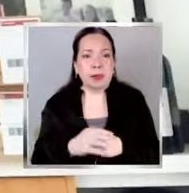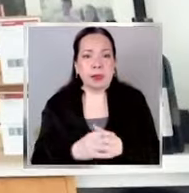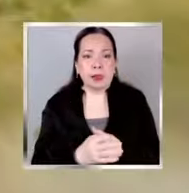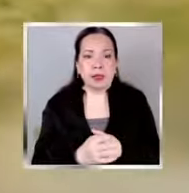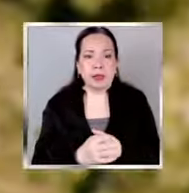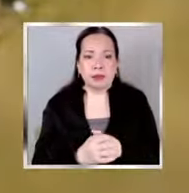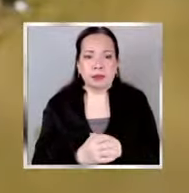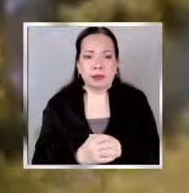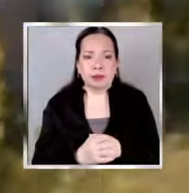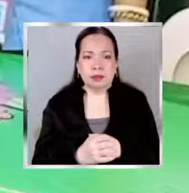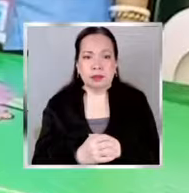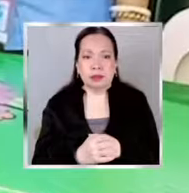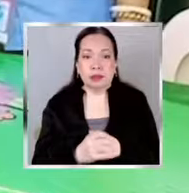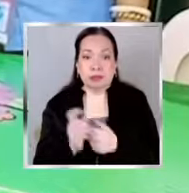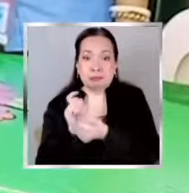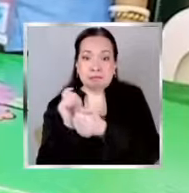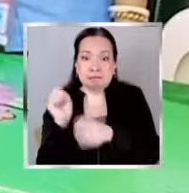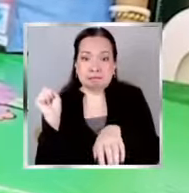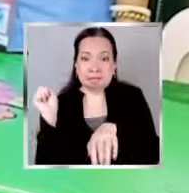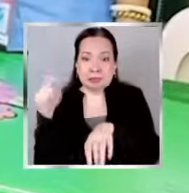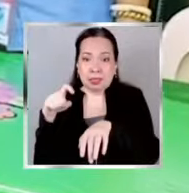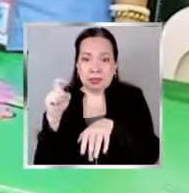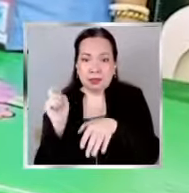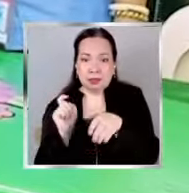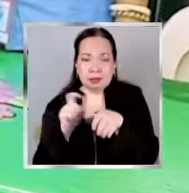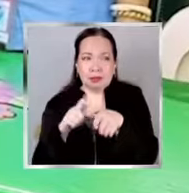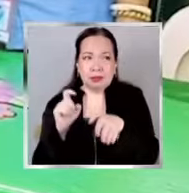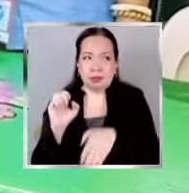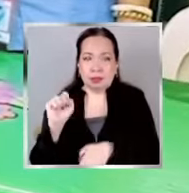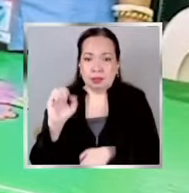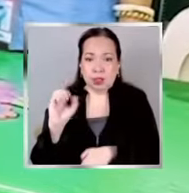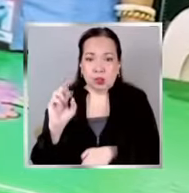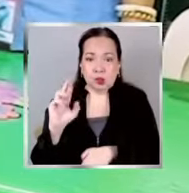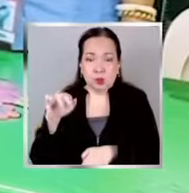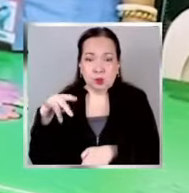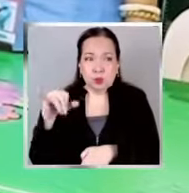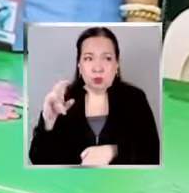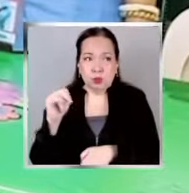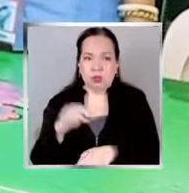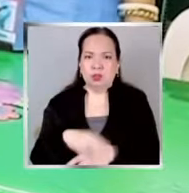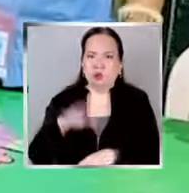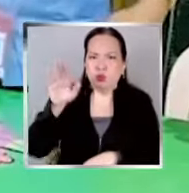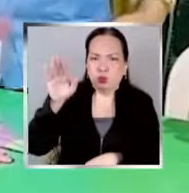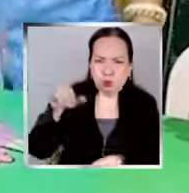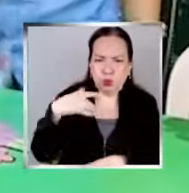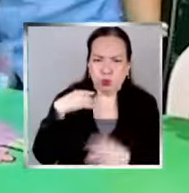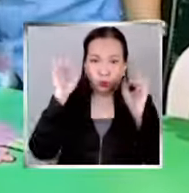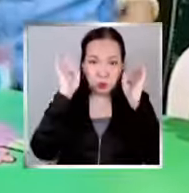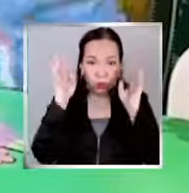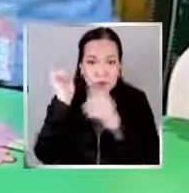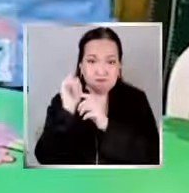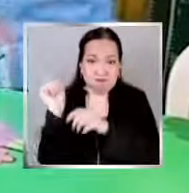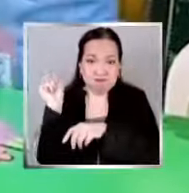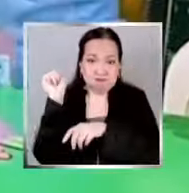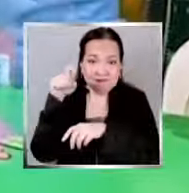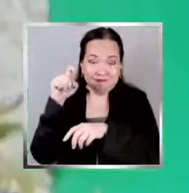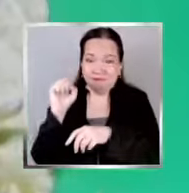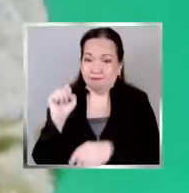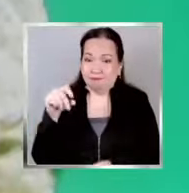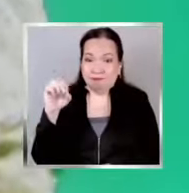a scorpion. Kuya Kim, gaano kadelikado ang sting ng isang scorpion? Kuya Kim, ano